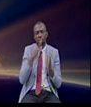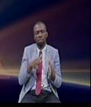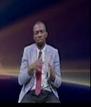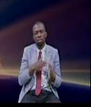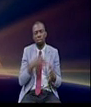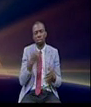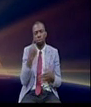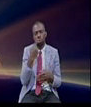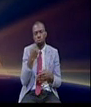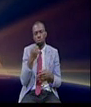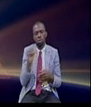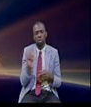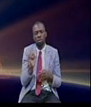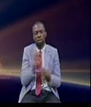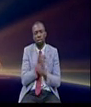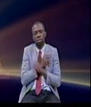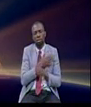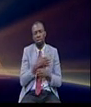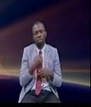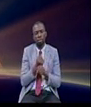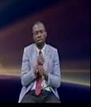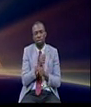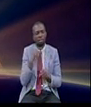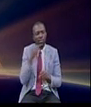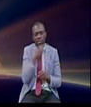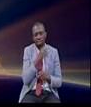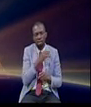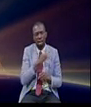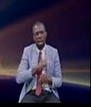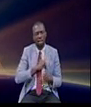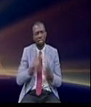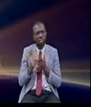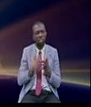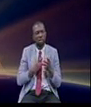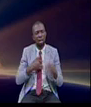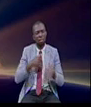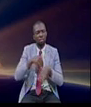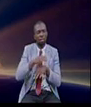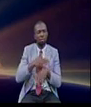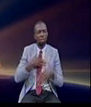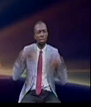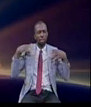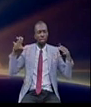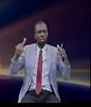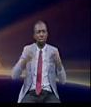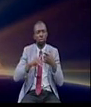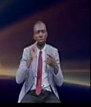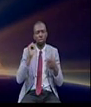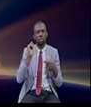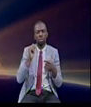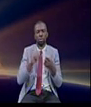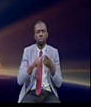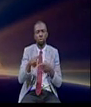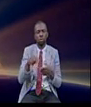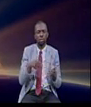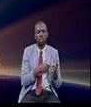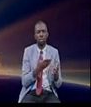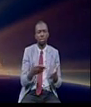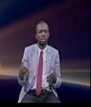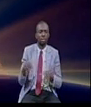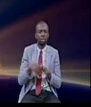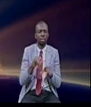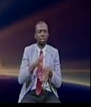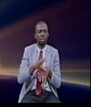whosoever loveth and maketh a lie. I, Jesus, have sent mine angel to testify unto you these things in the